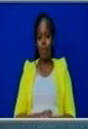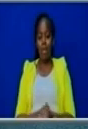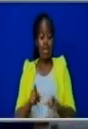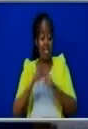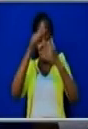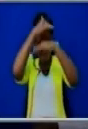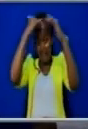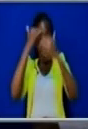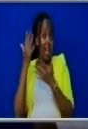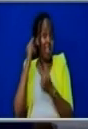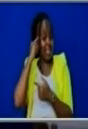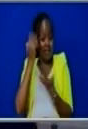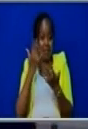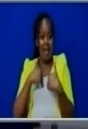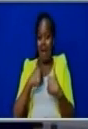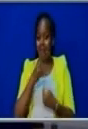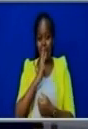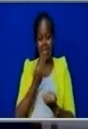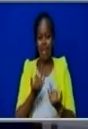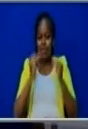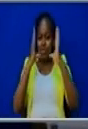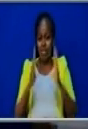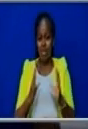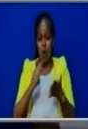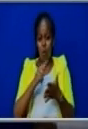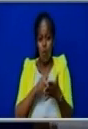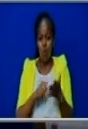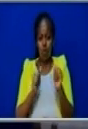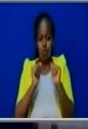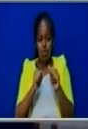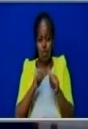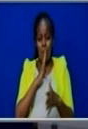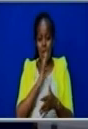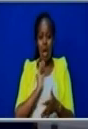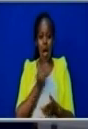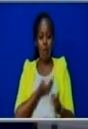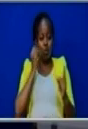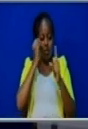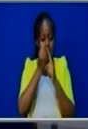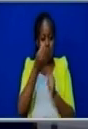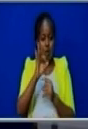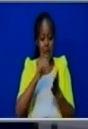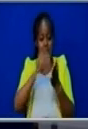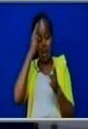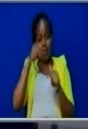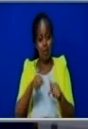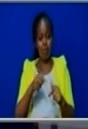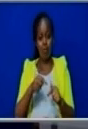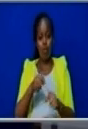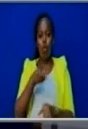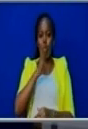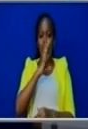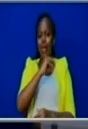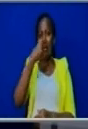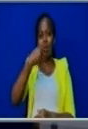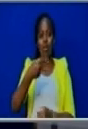heaven. Yes, in heaven there is water. Okay, Mwalimu, so what actually would be the outcome of learning this water and hydrogen for today's